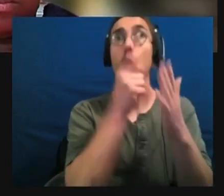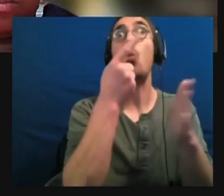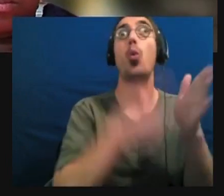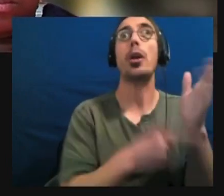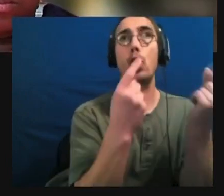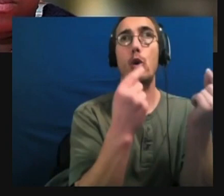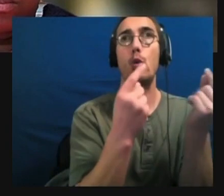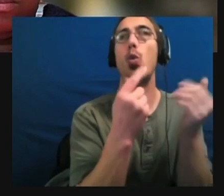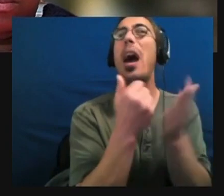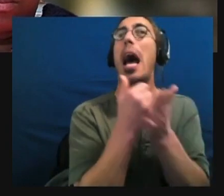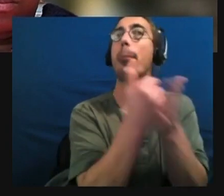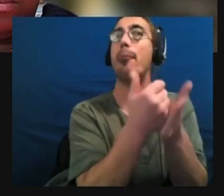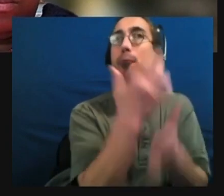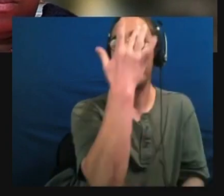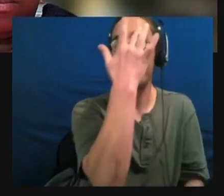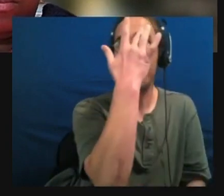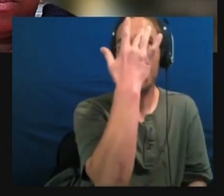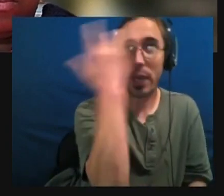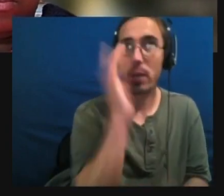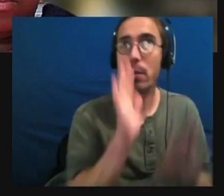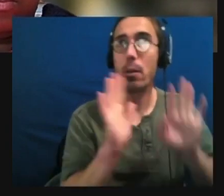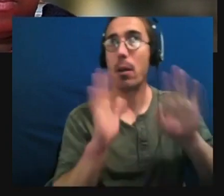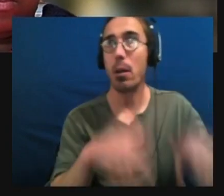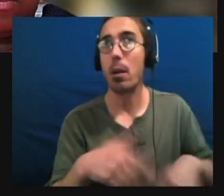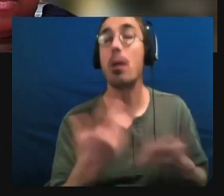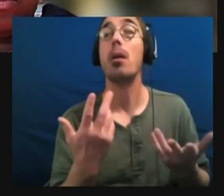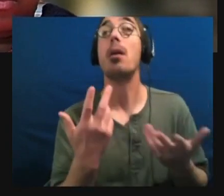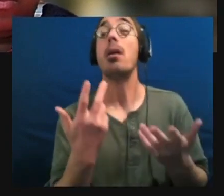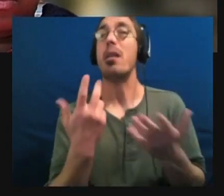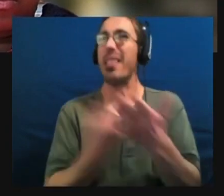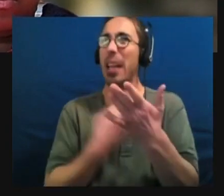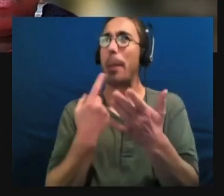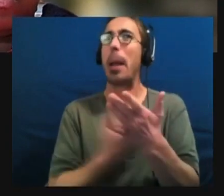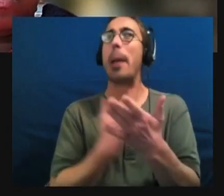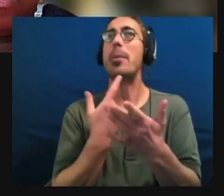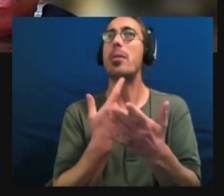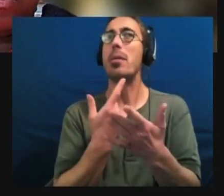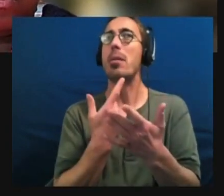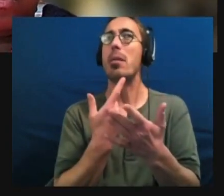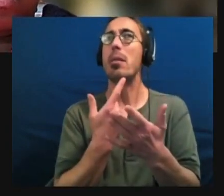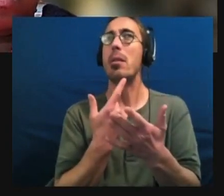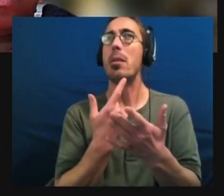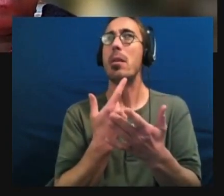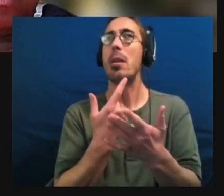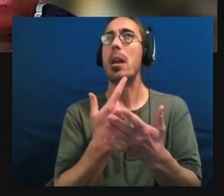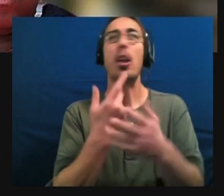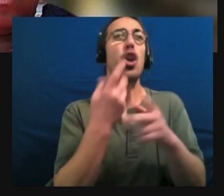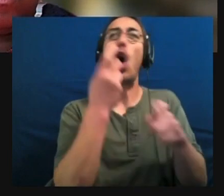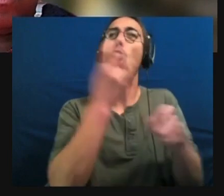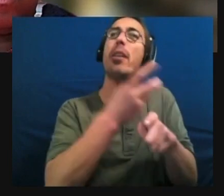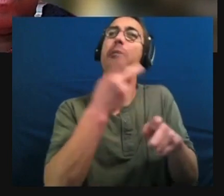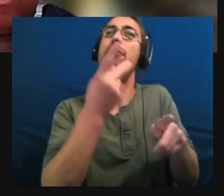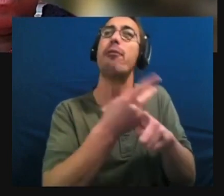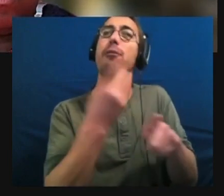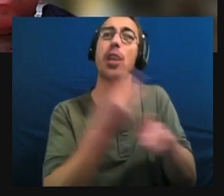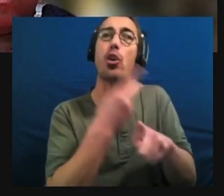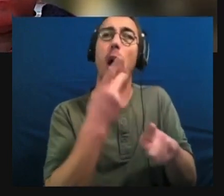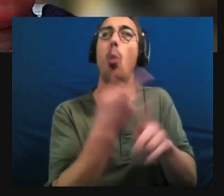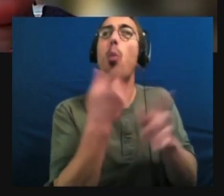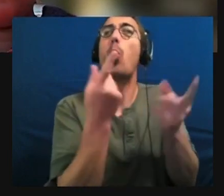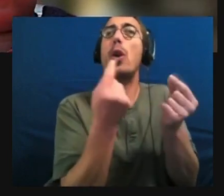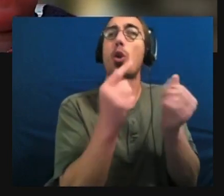of times it's hard to know what masking you're even doing to learn to unmask,